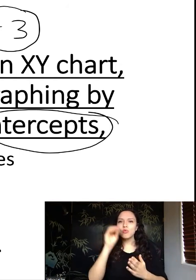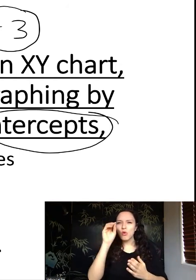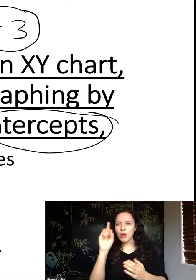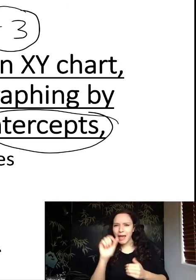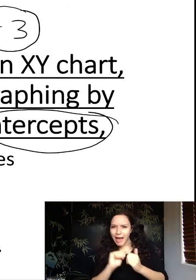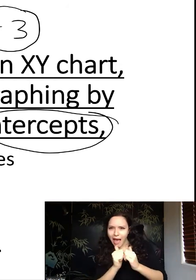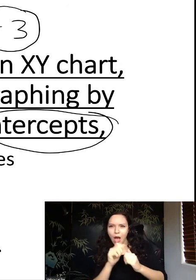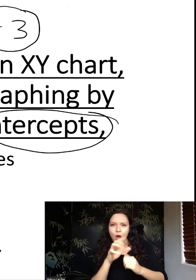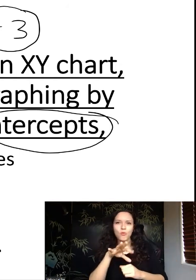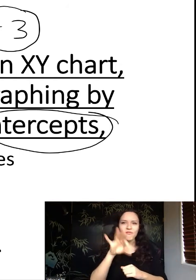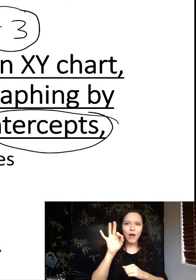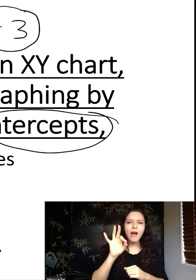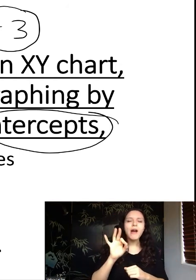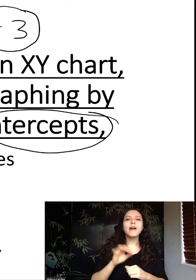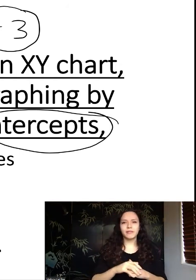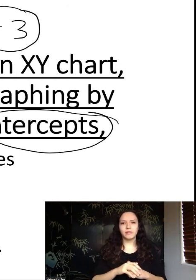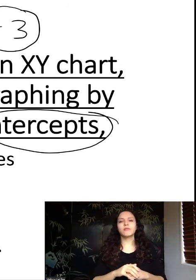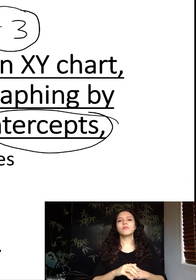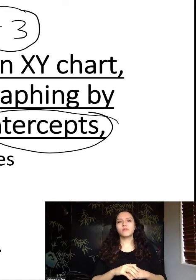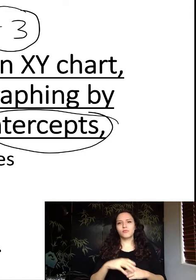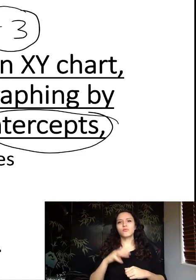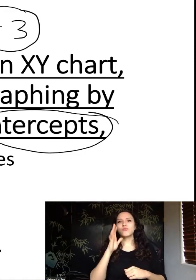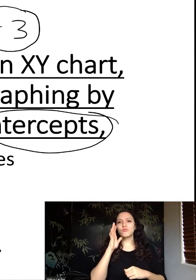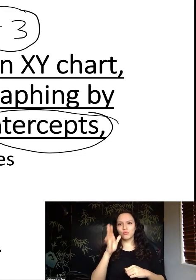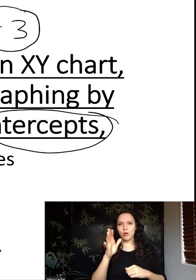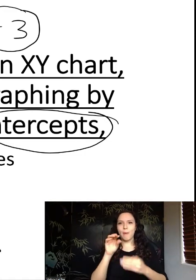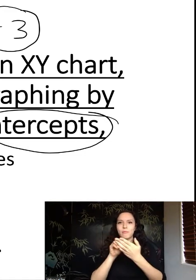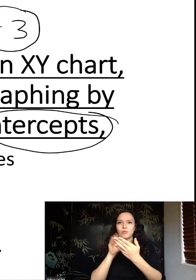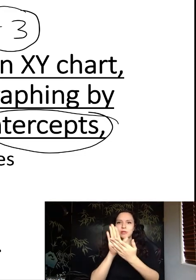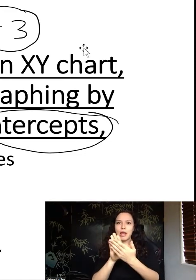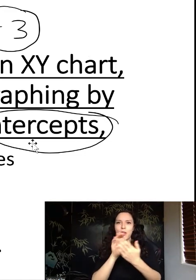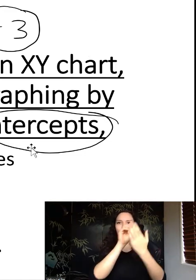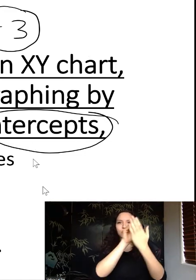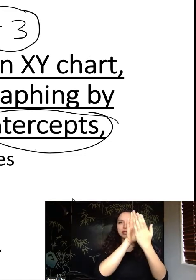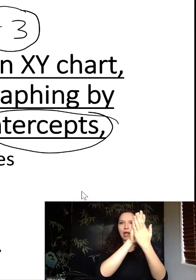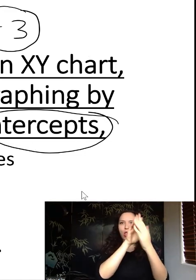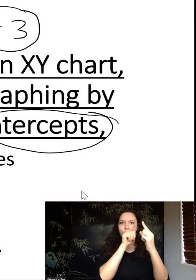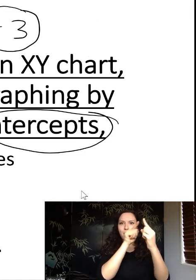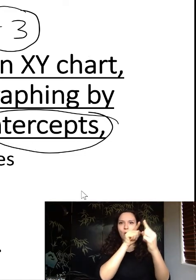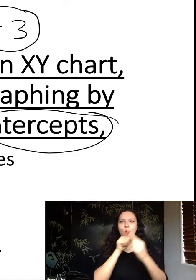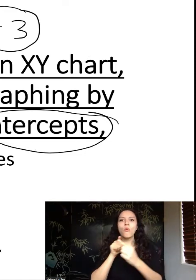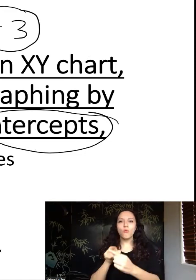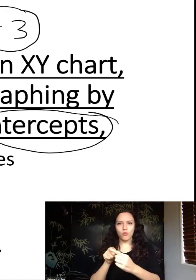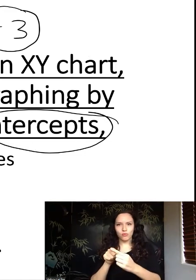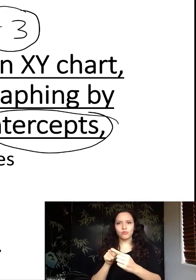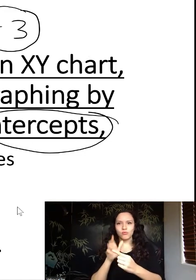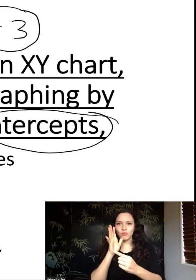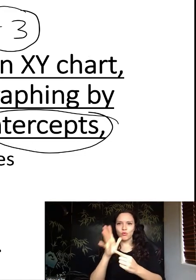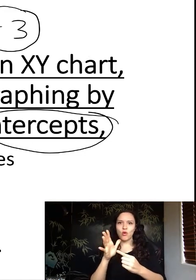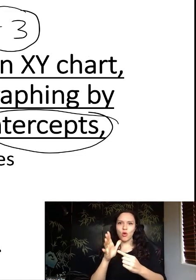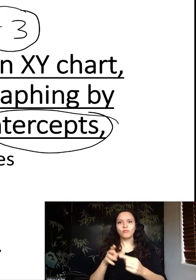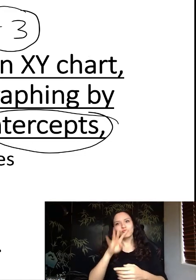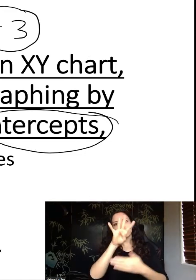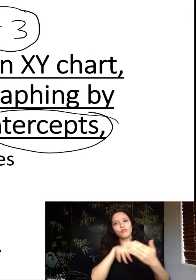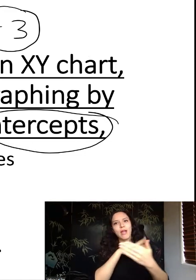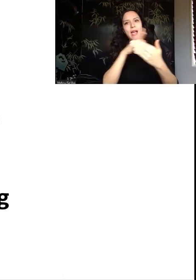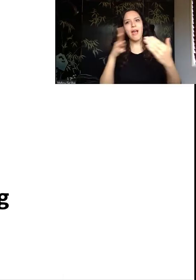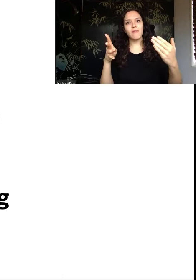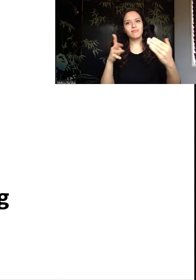plot those points and then draw a line through them to graph the line. And that is what we are going to learn today.